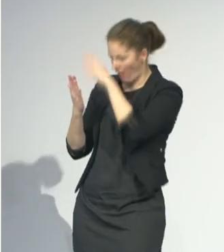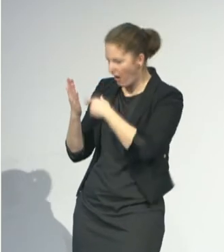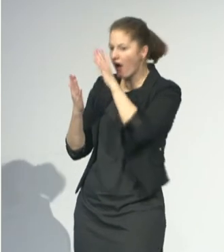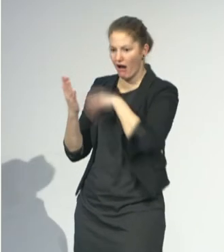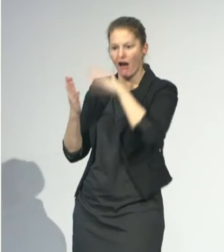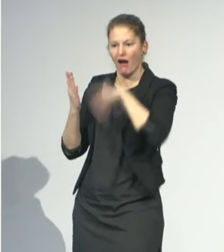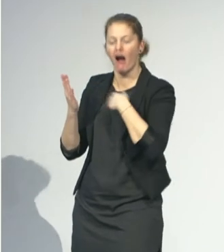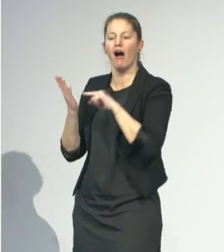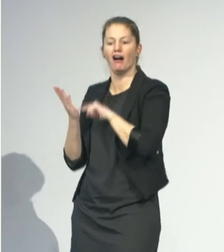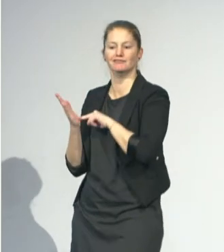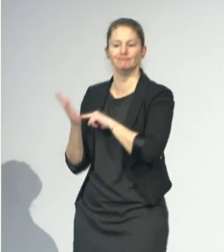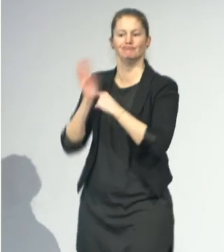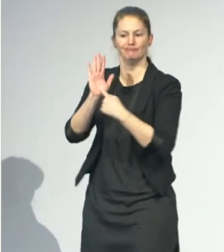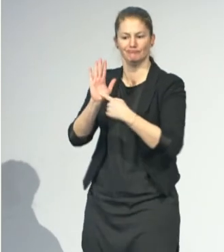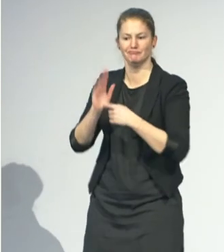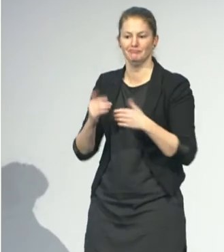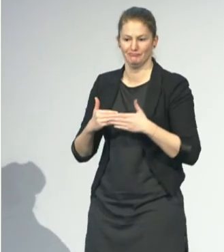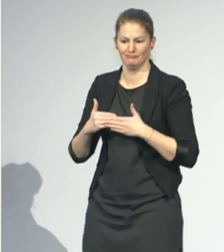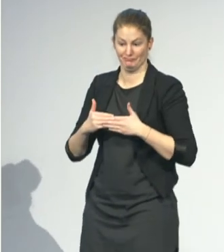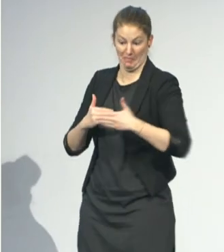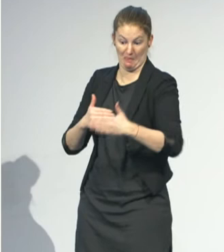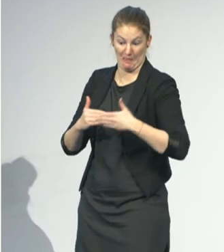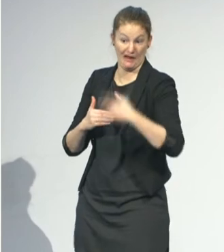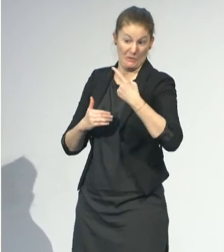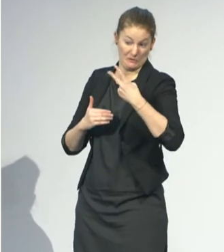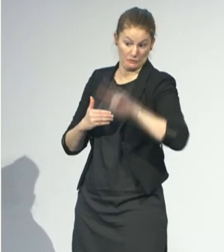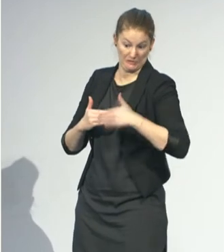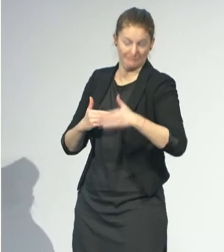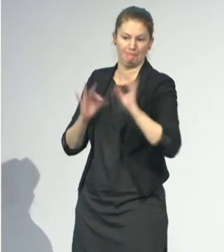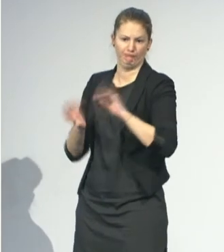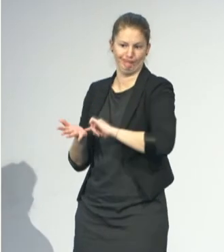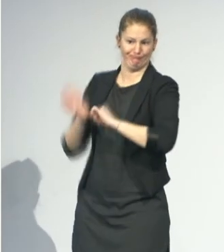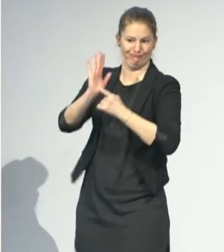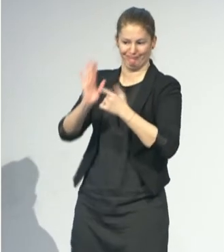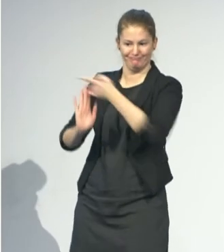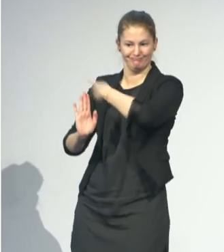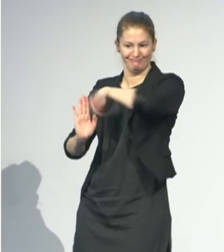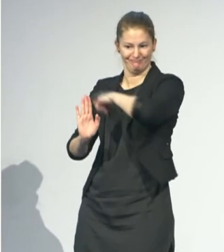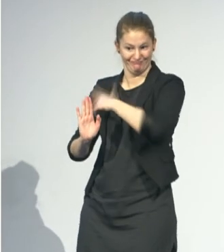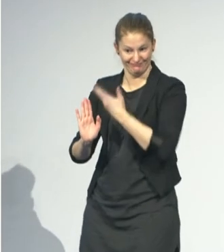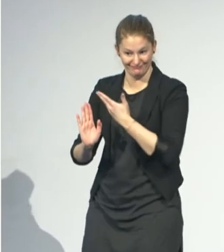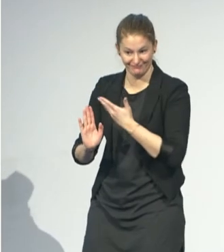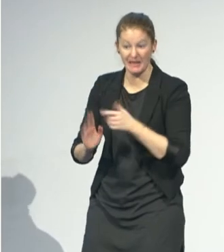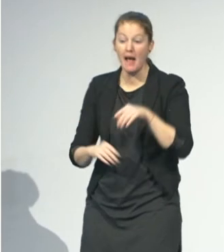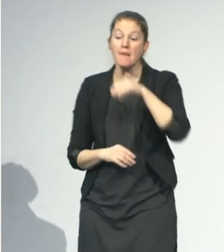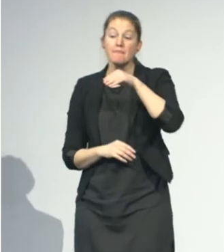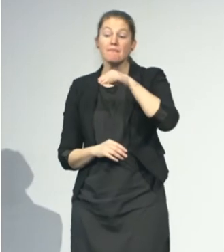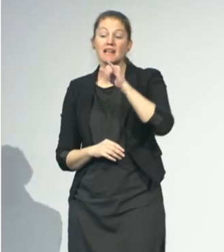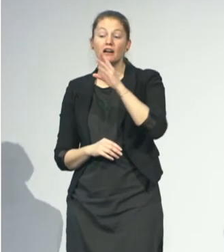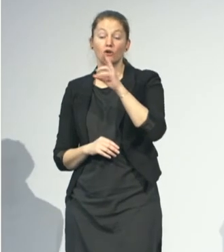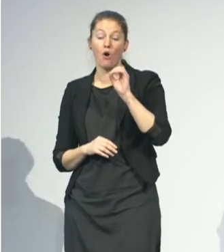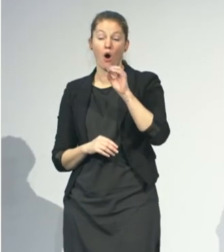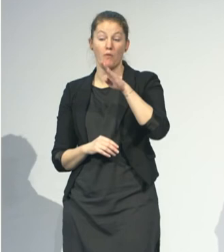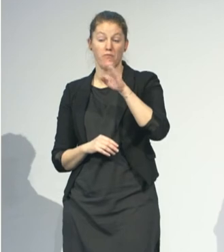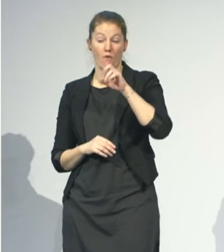And what they're finding, the preliminary findings have found, is that people that have created microboards have a significantly